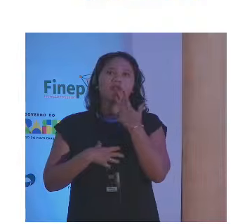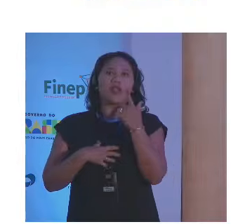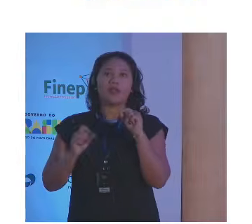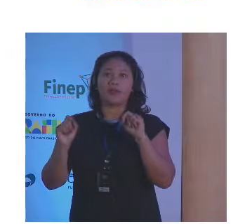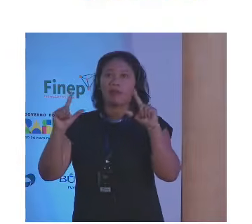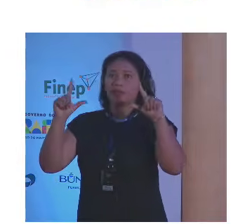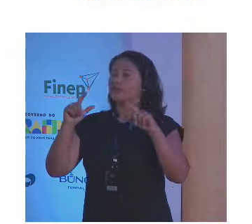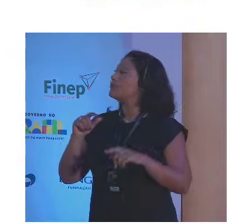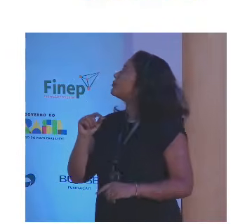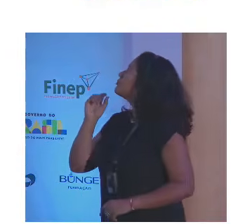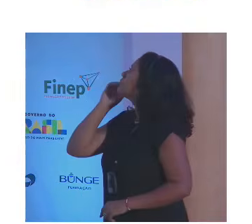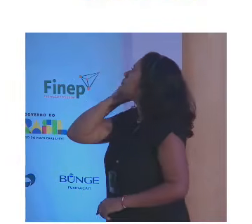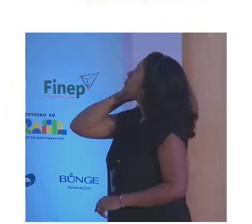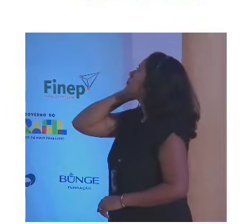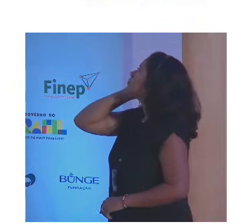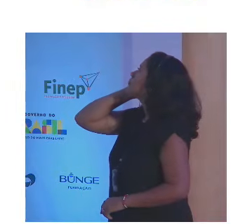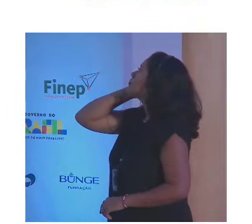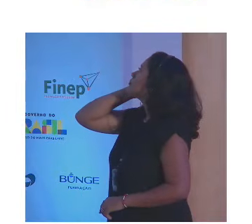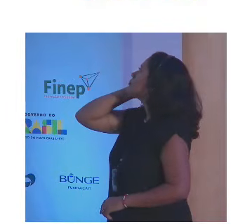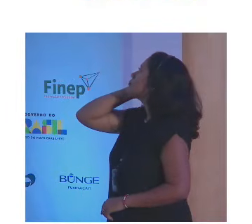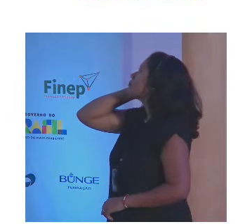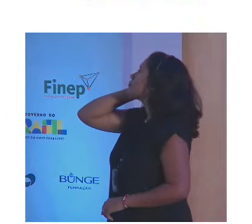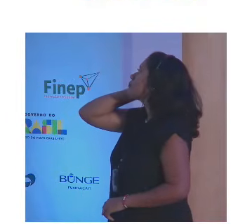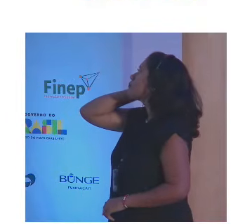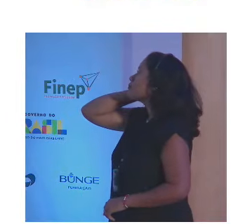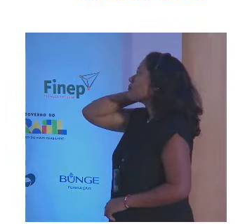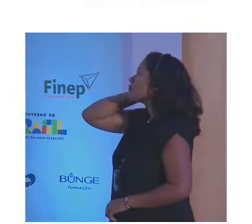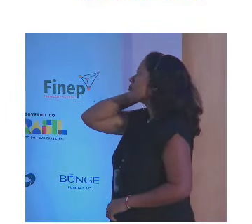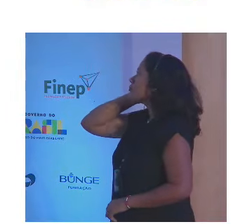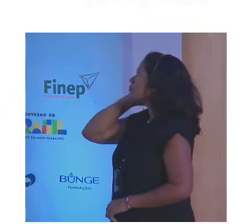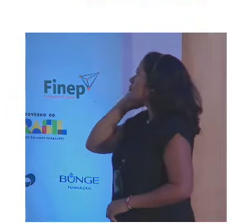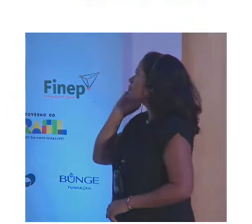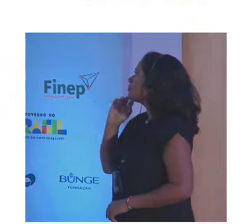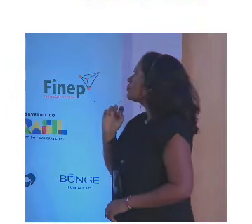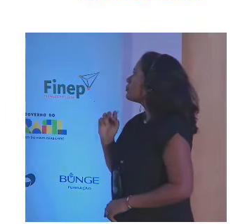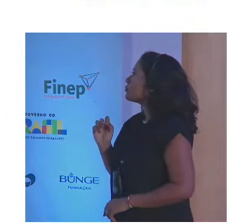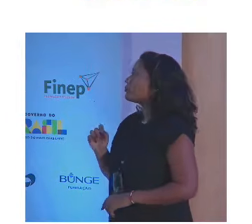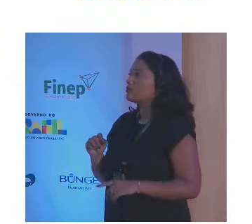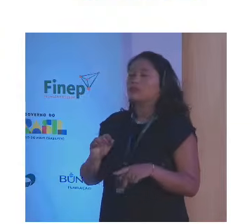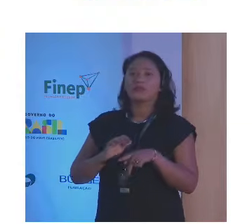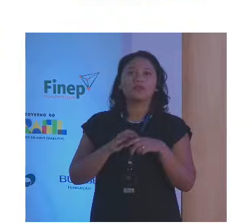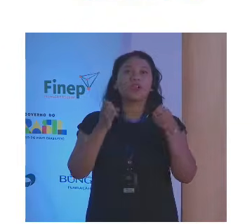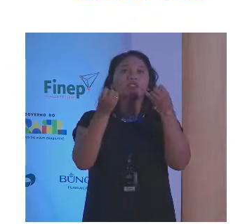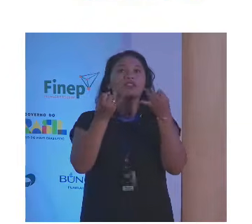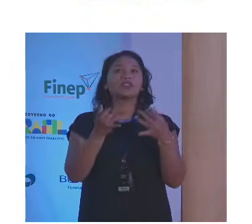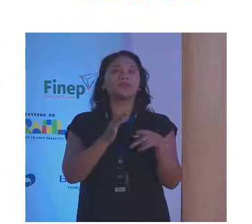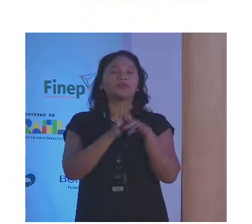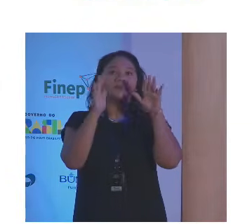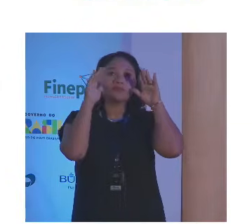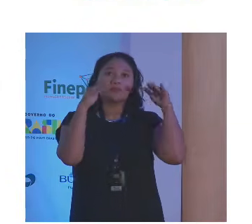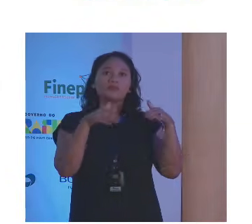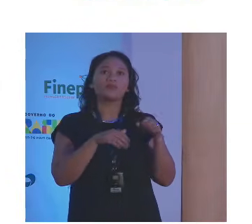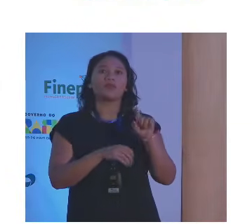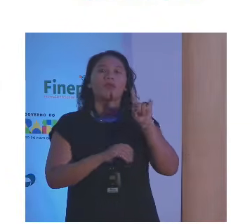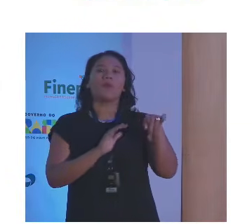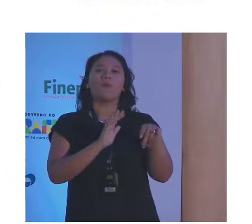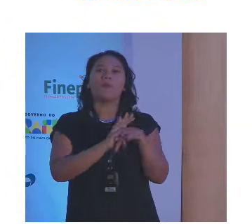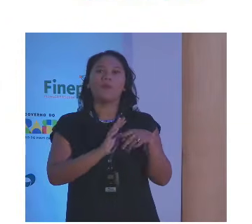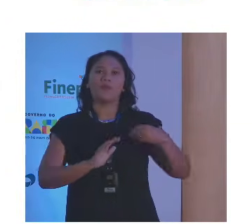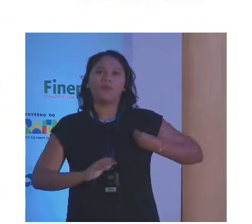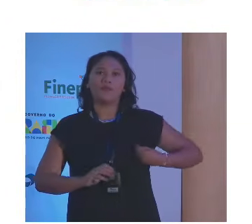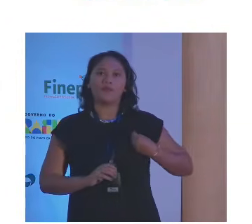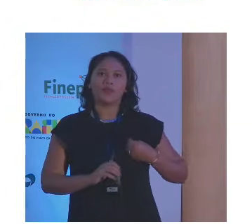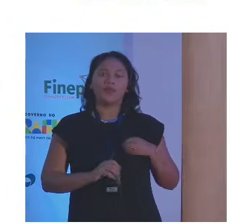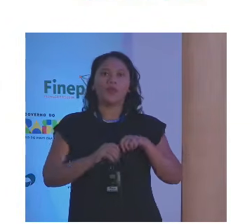lower right. A massive ocean heating wave is striking the Pacific. This is from the